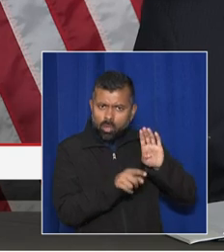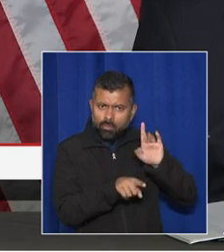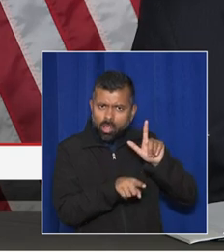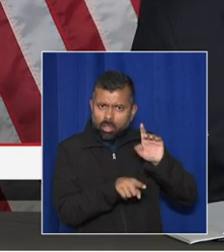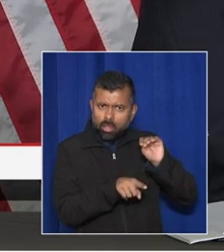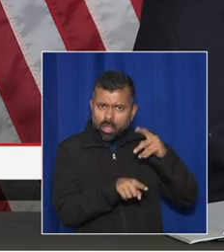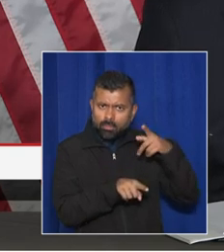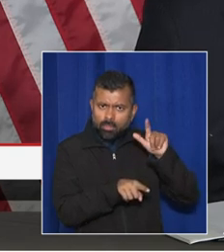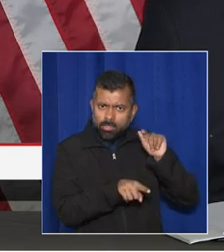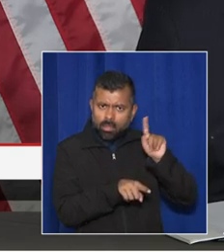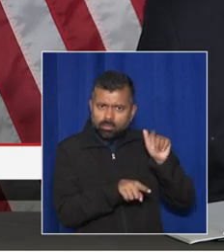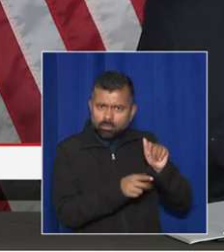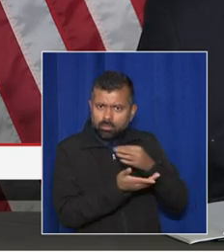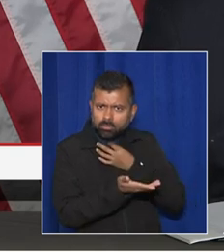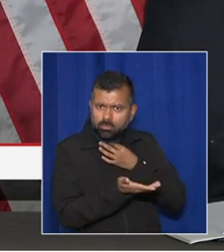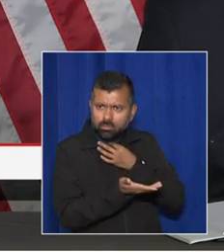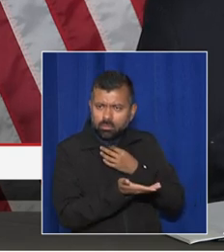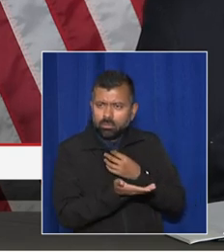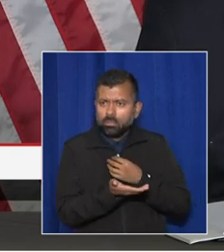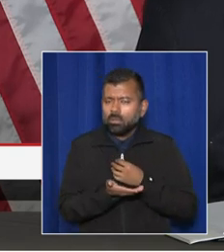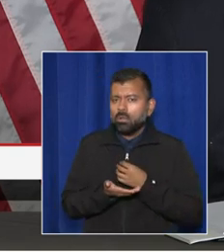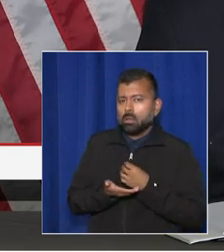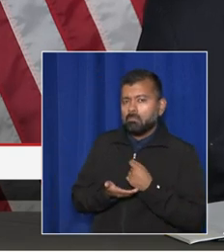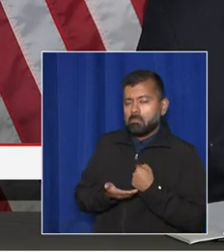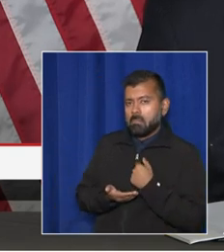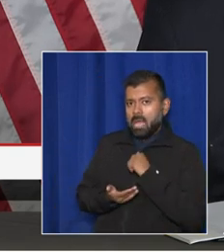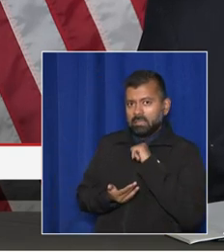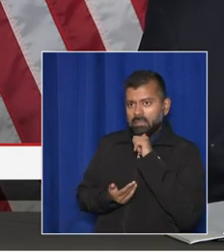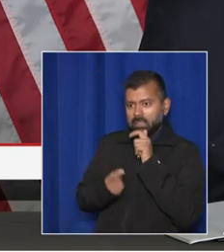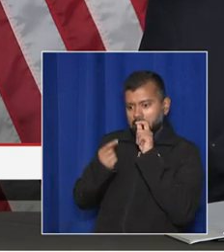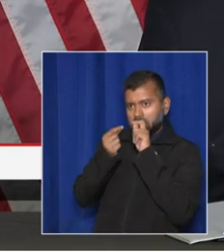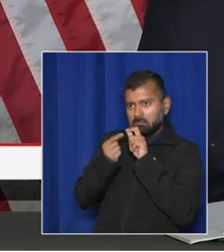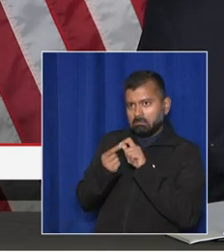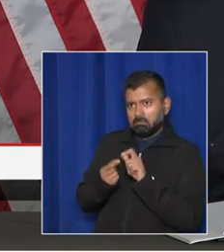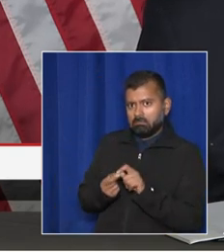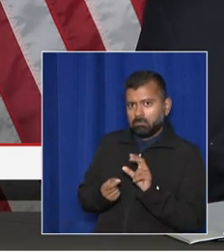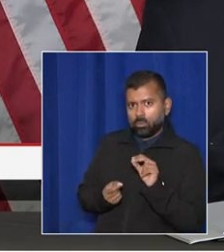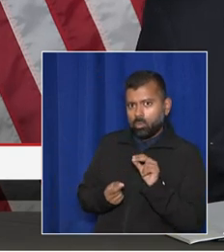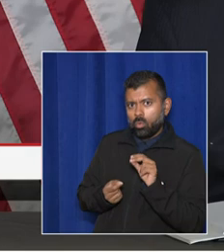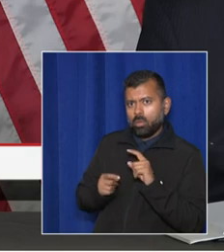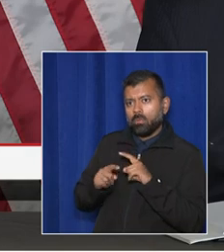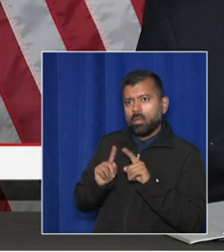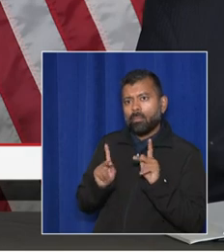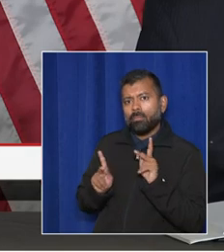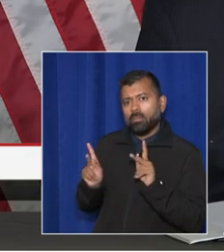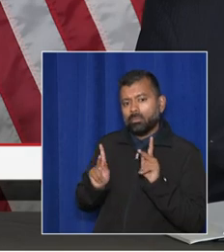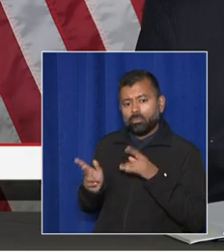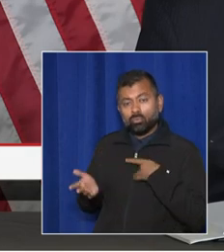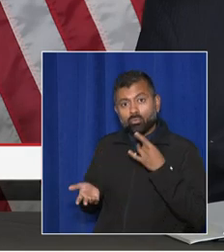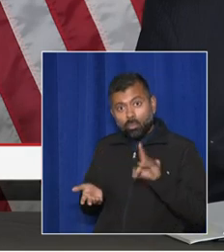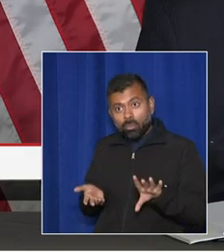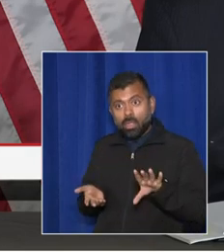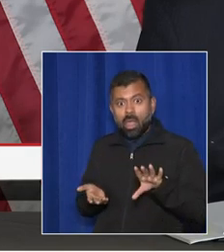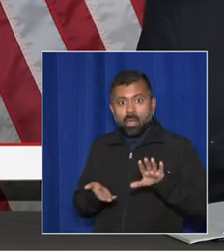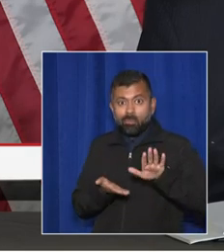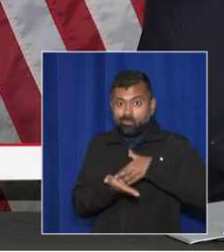but I think it's safe to say that people don't like it, didn't like it. It's safe to say. You can imagine